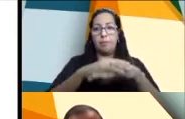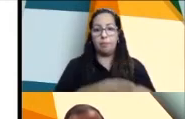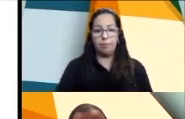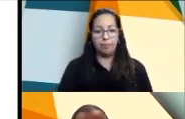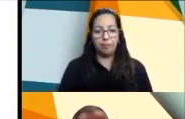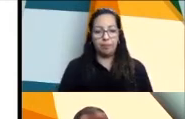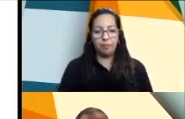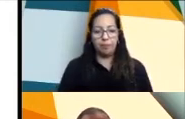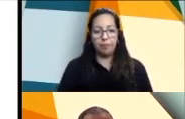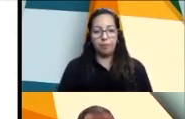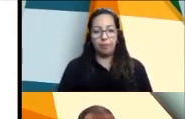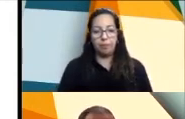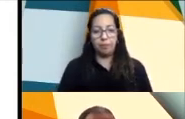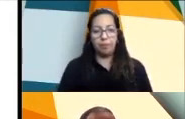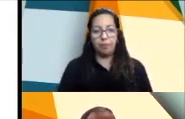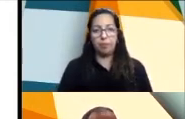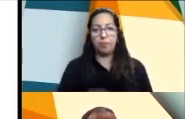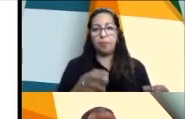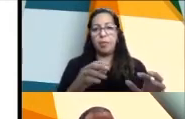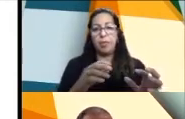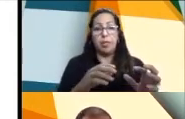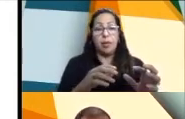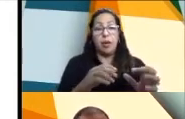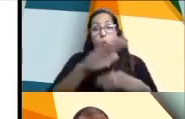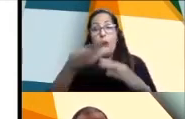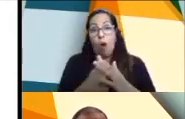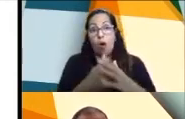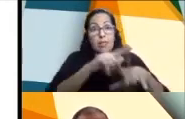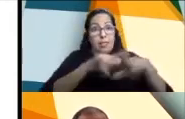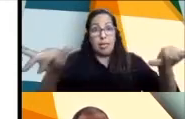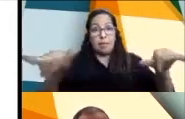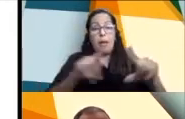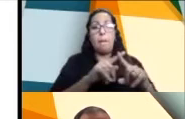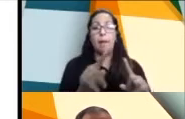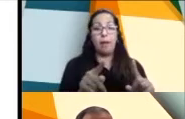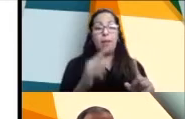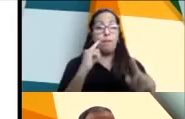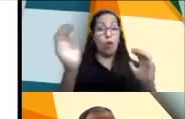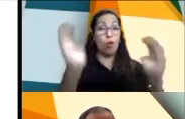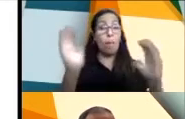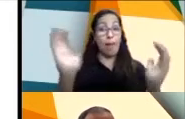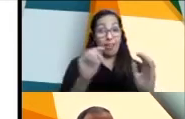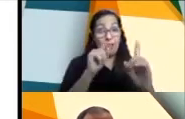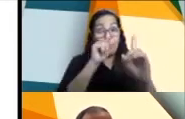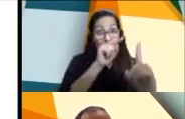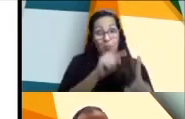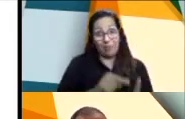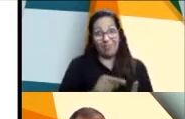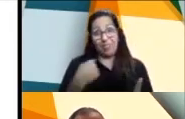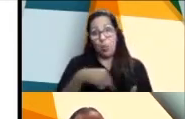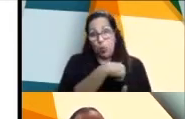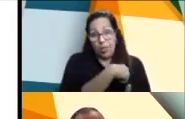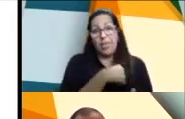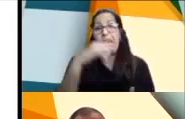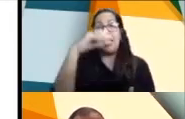not consider all the subrecipients at the same time, but for comparison purposes, we are going to consider